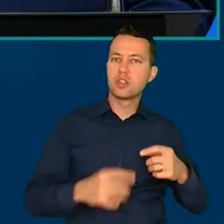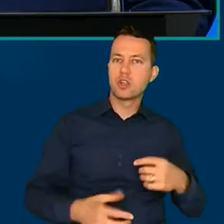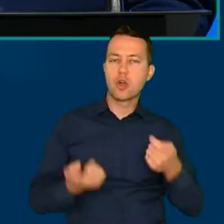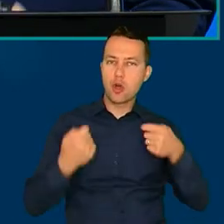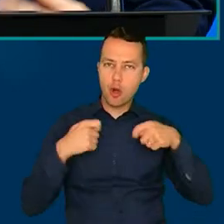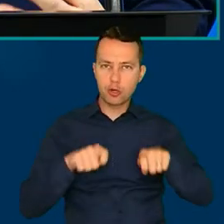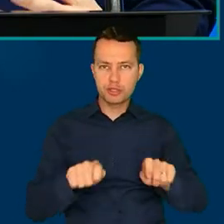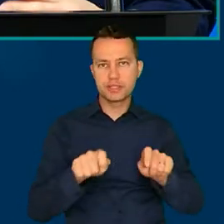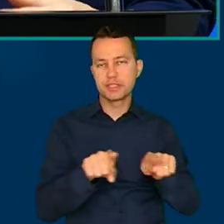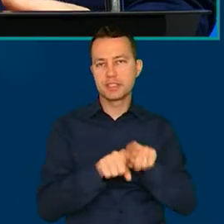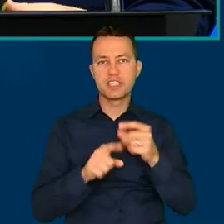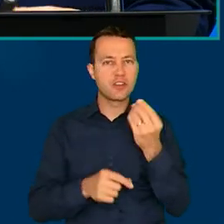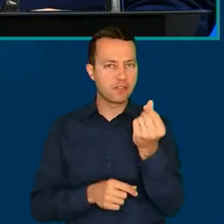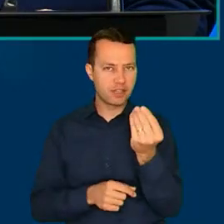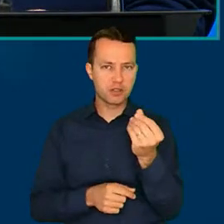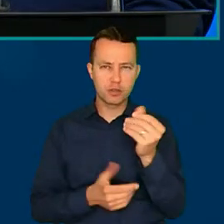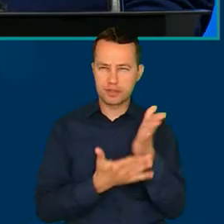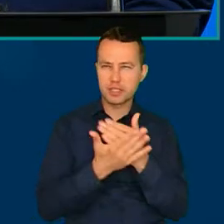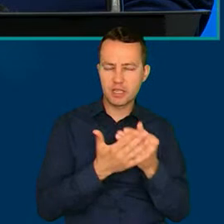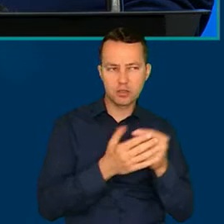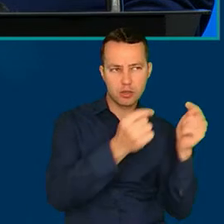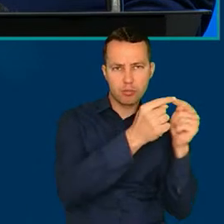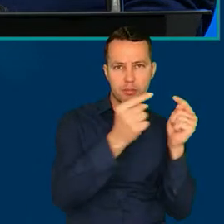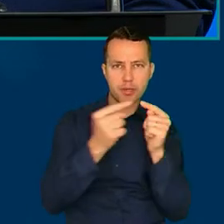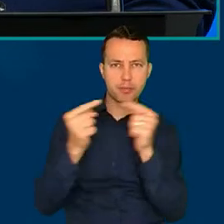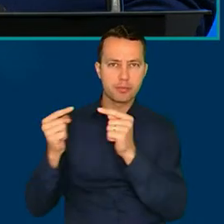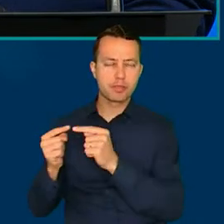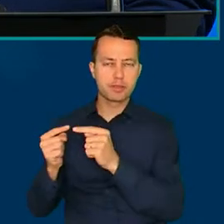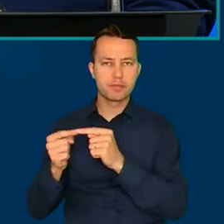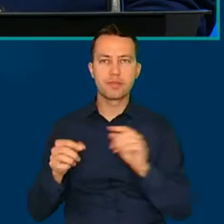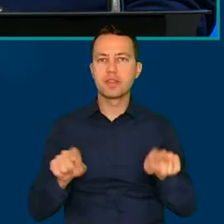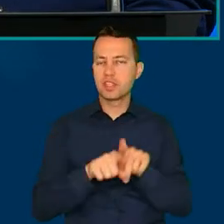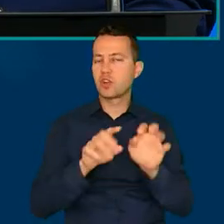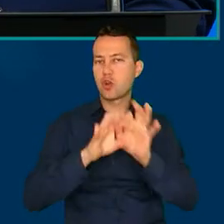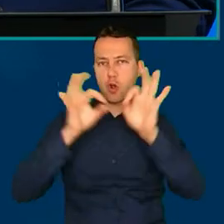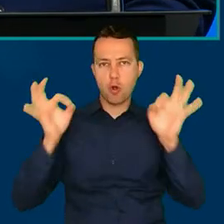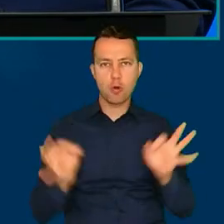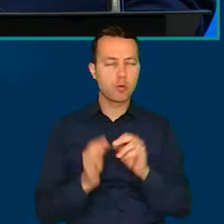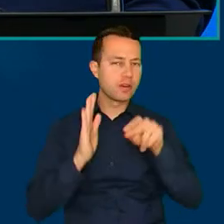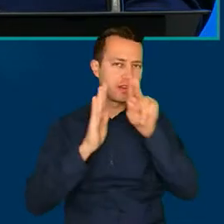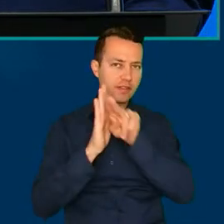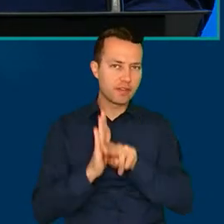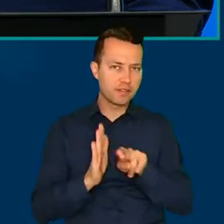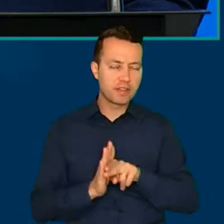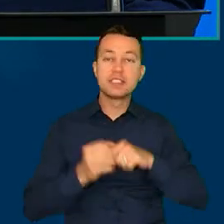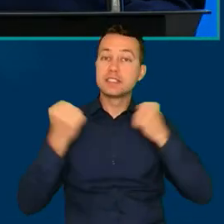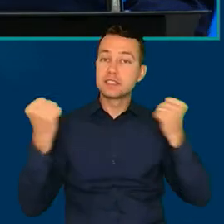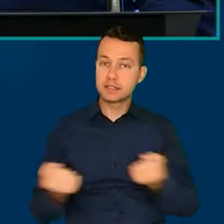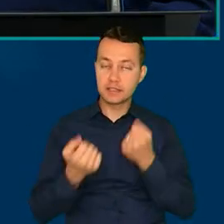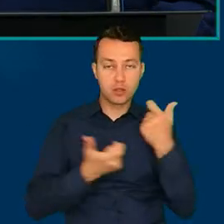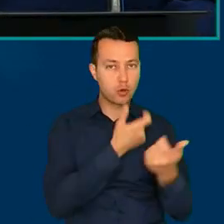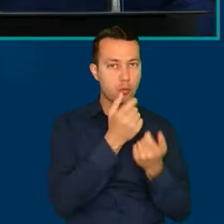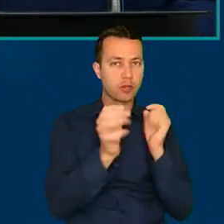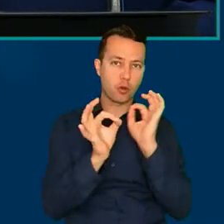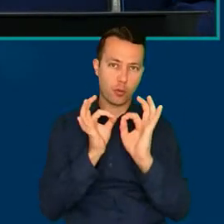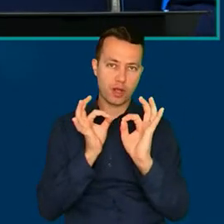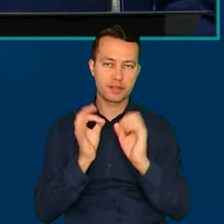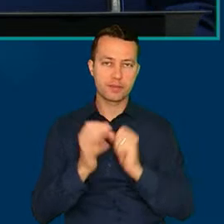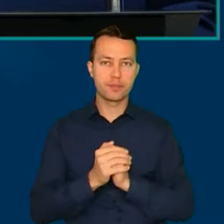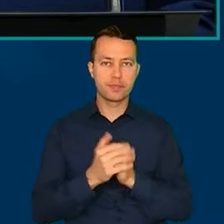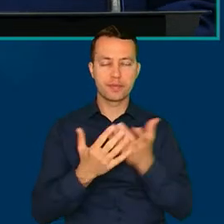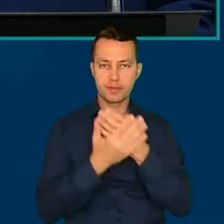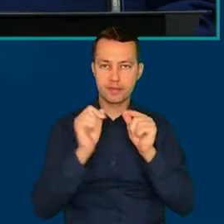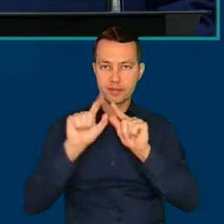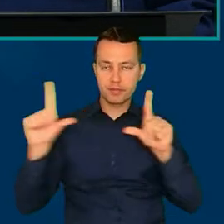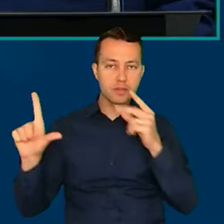the finance sector, and we also have the general guidelines for due diligence. As you can see in the